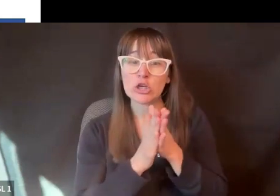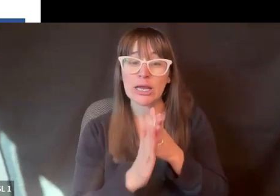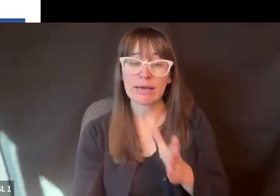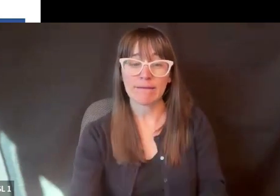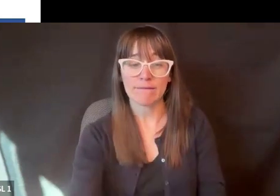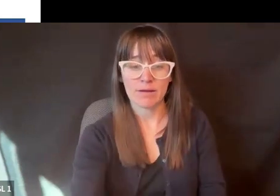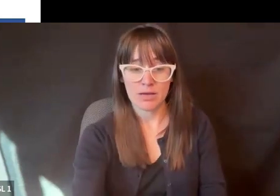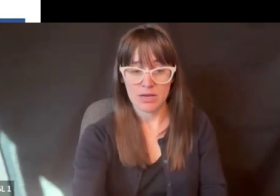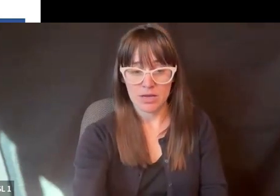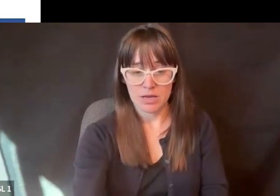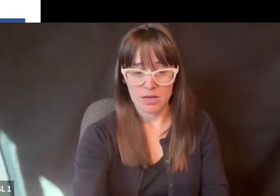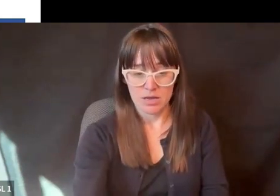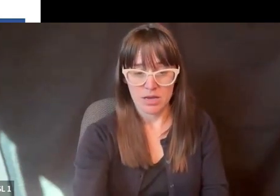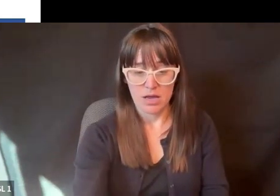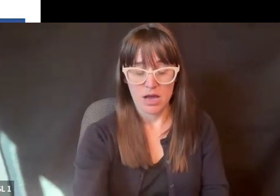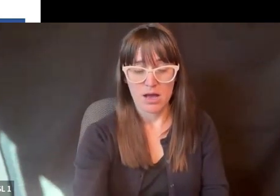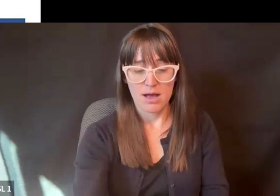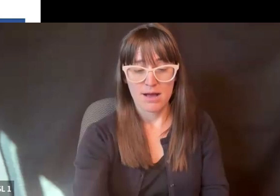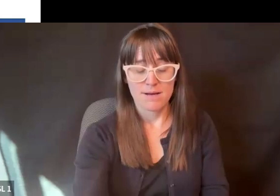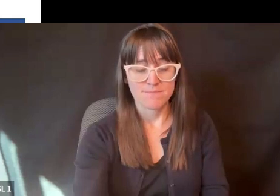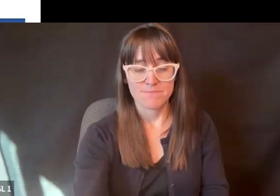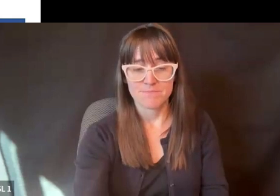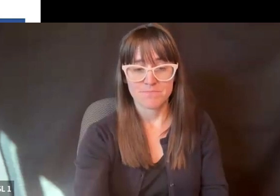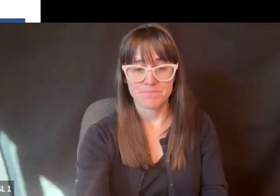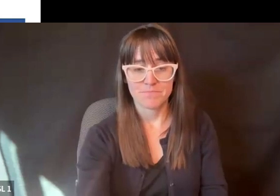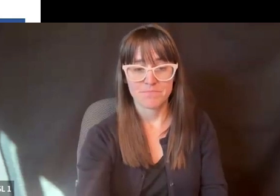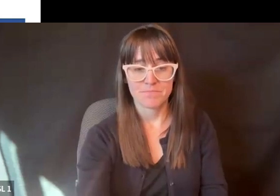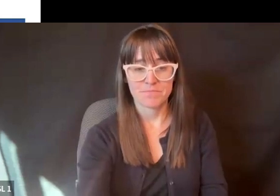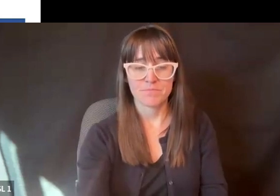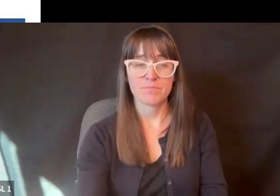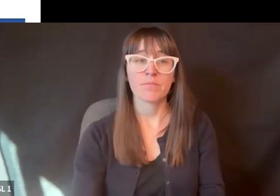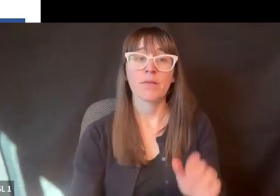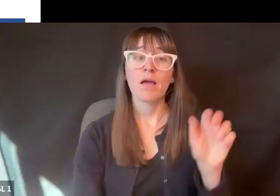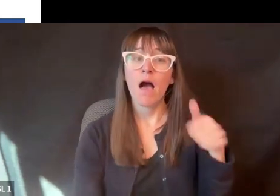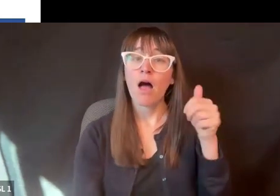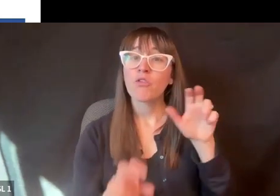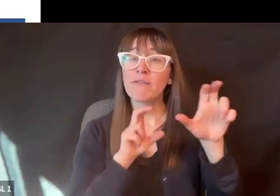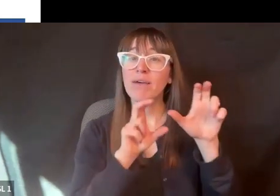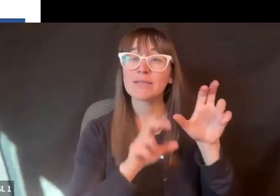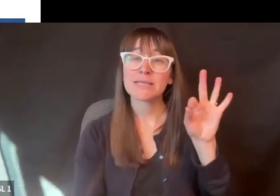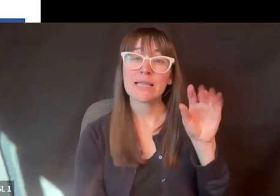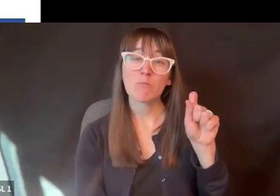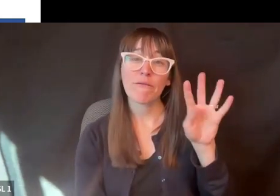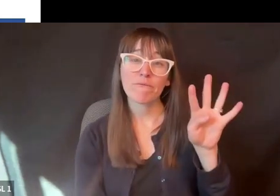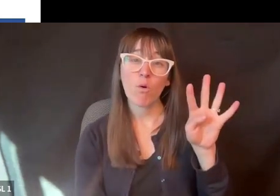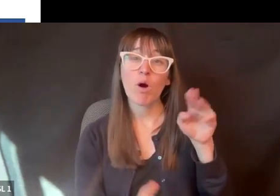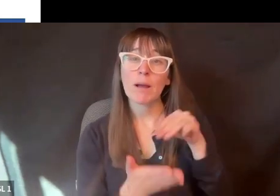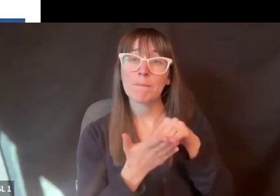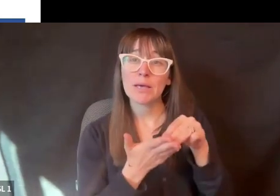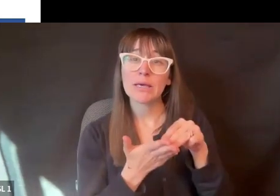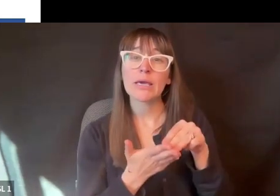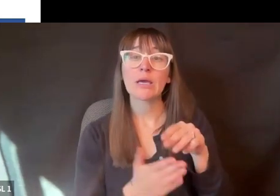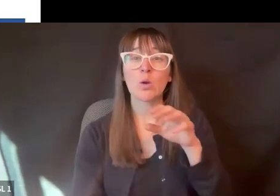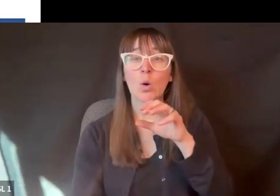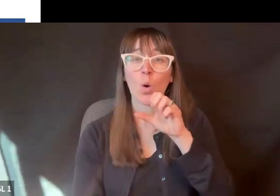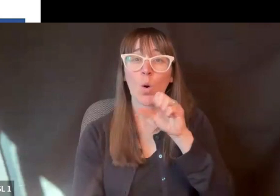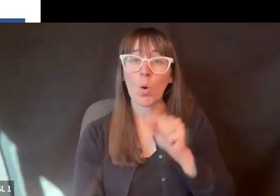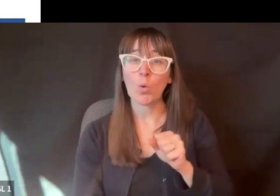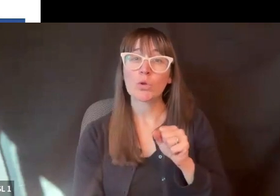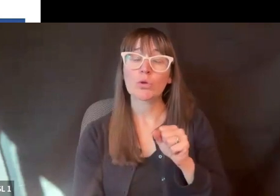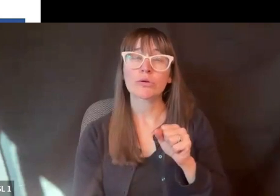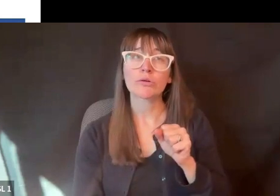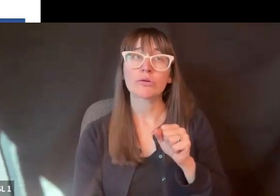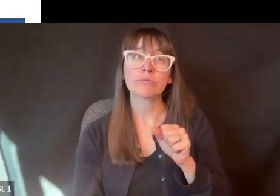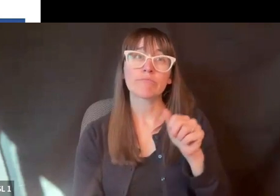ADRC initiative at the state level. We have some other investments included 9.4 million in older